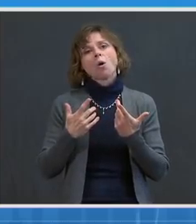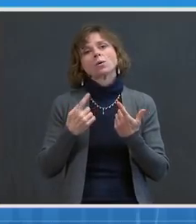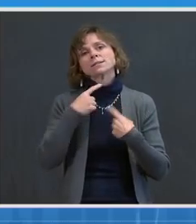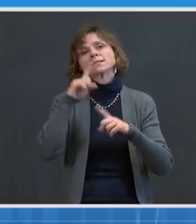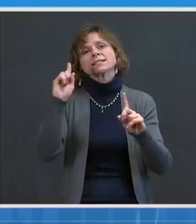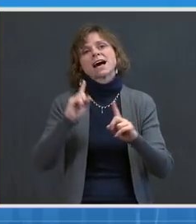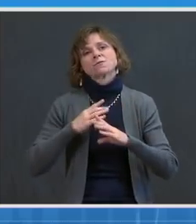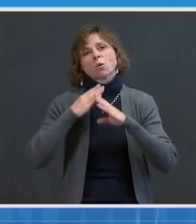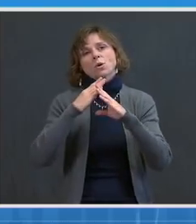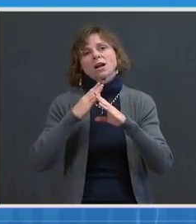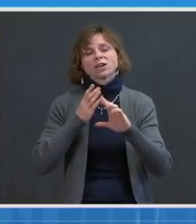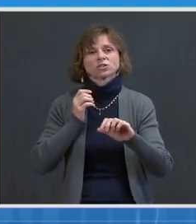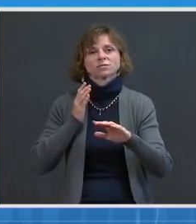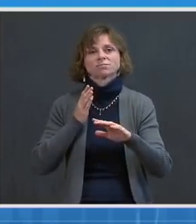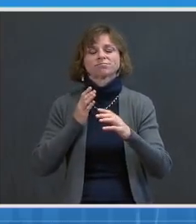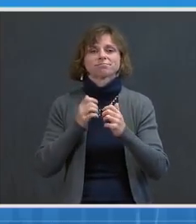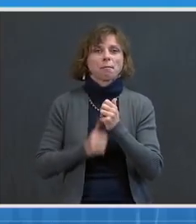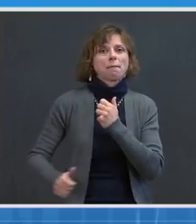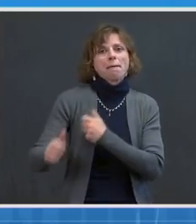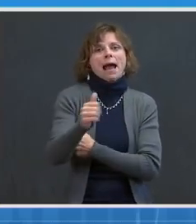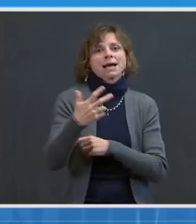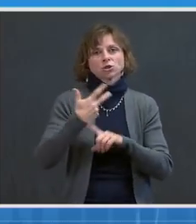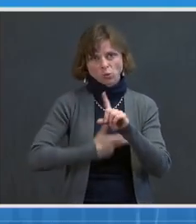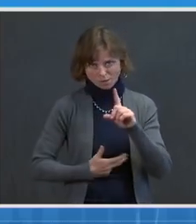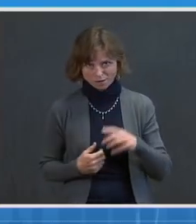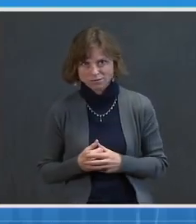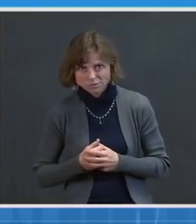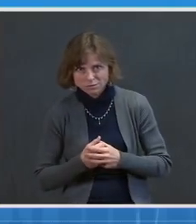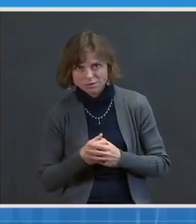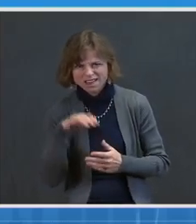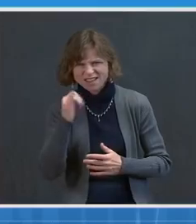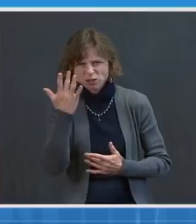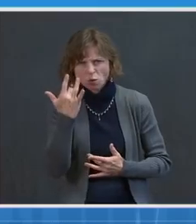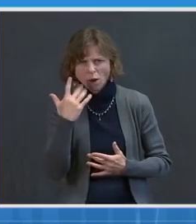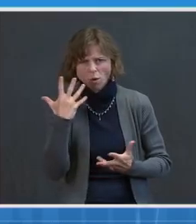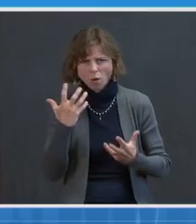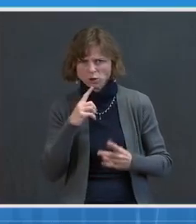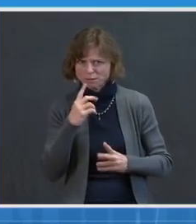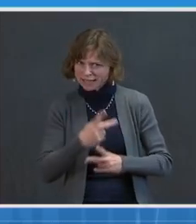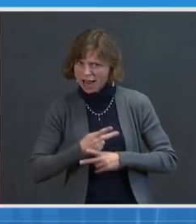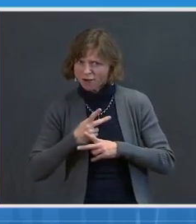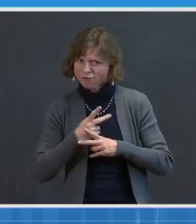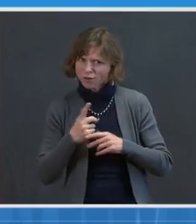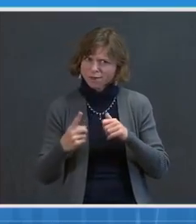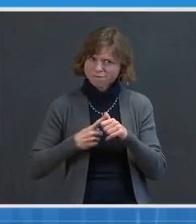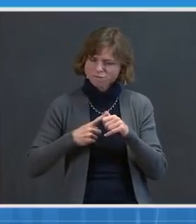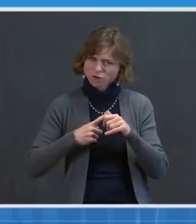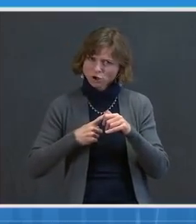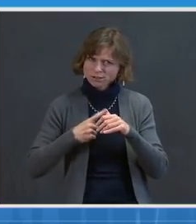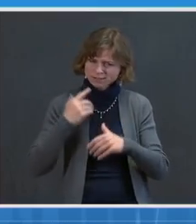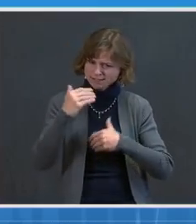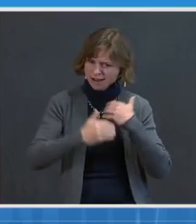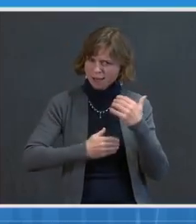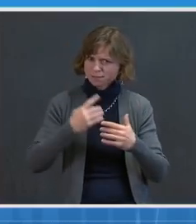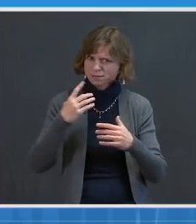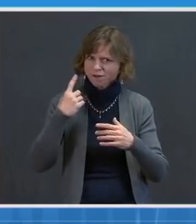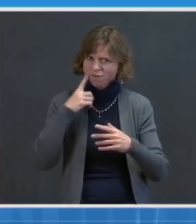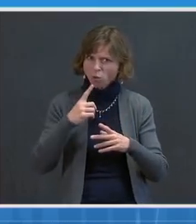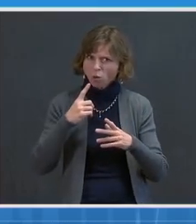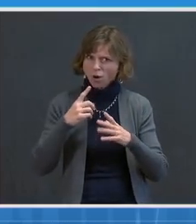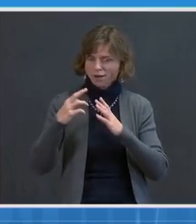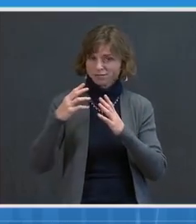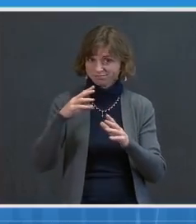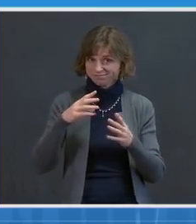this is exactly among the reasons why we want to be cautious as we take these first steps in our guidance post-vaccination. The durability and